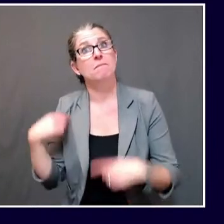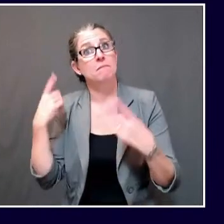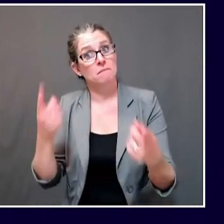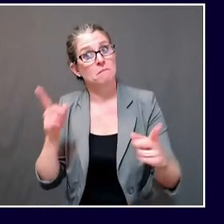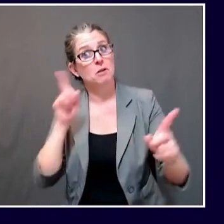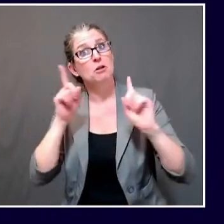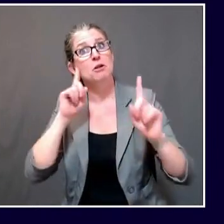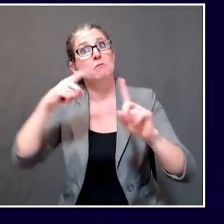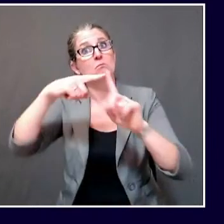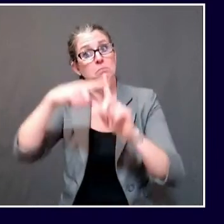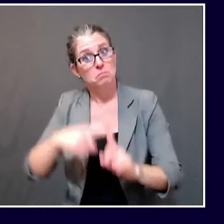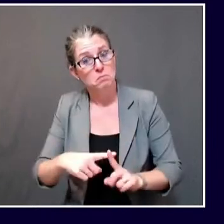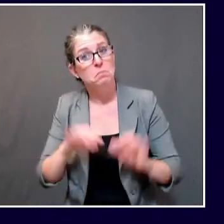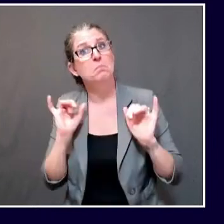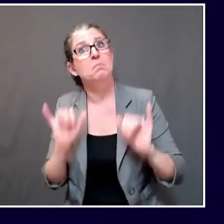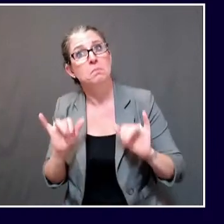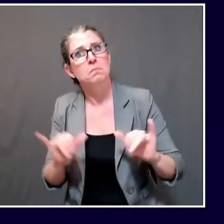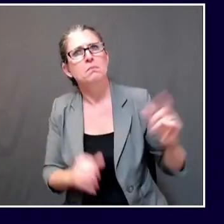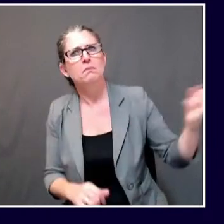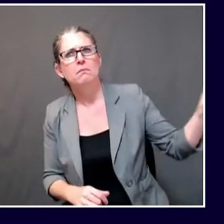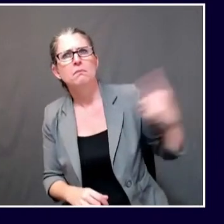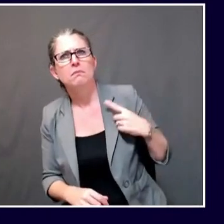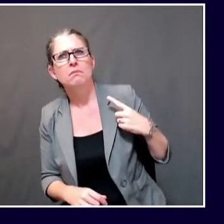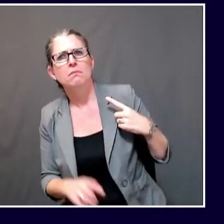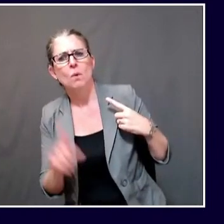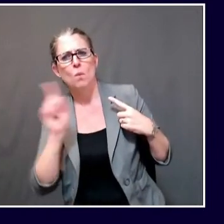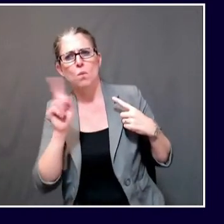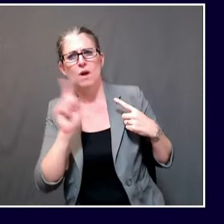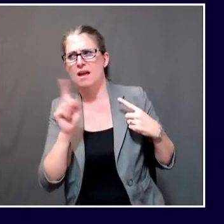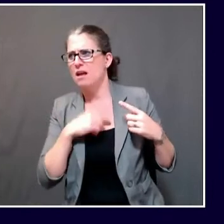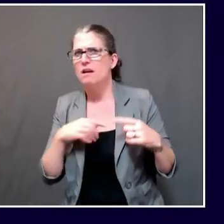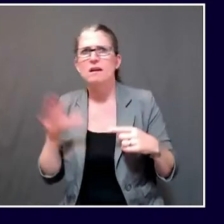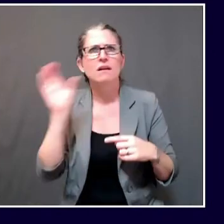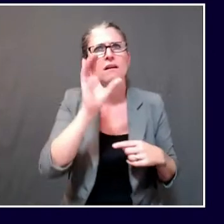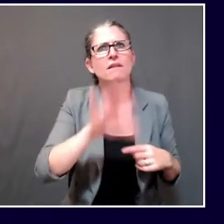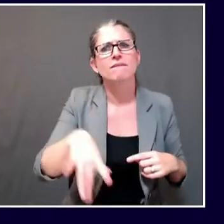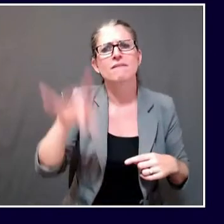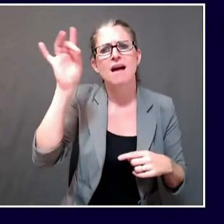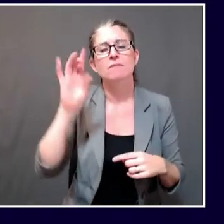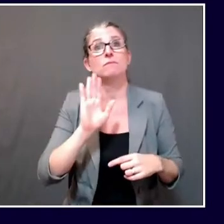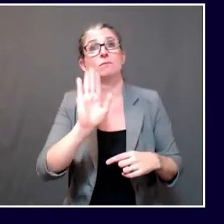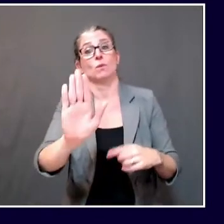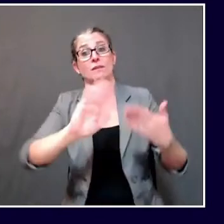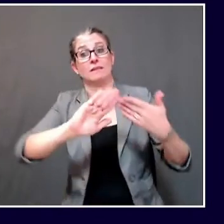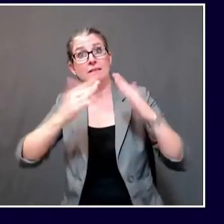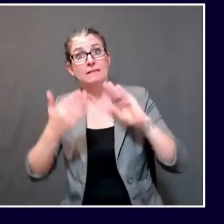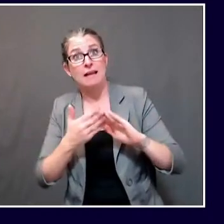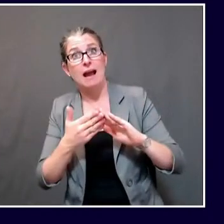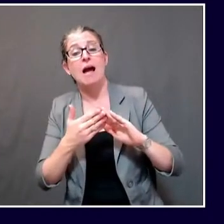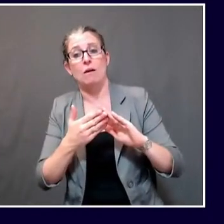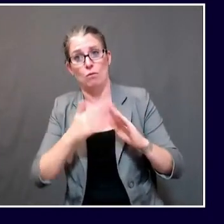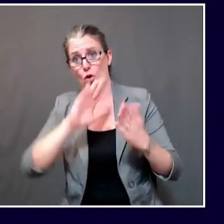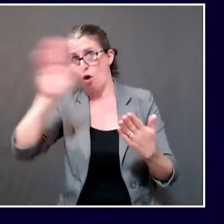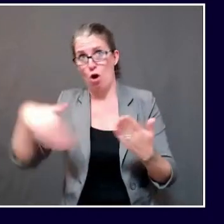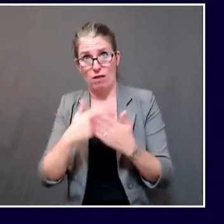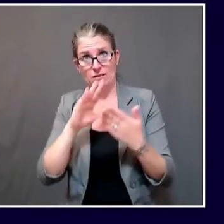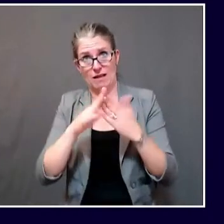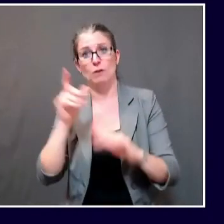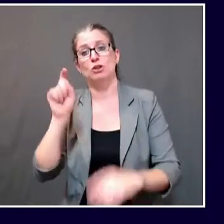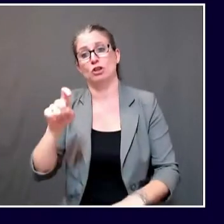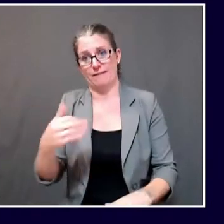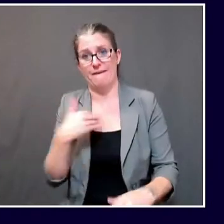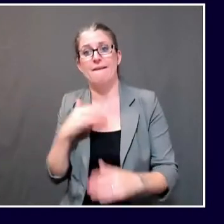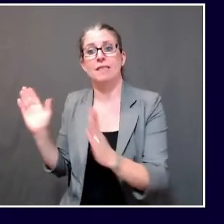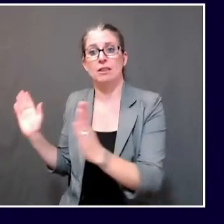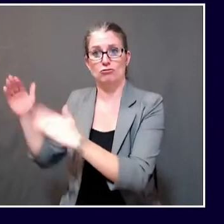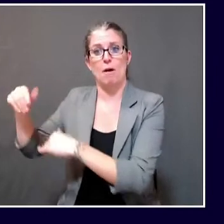a ballot. It should be in their town's drop box. If you are, for instance, if you live in Westbrook and you